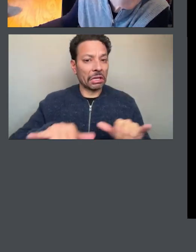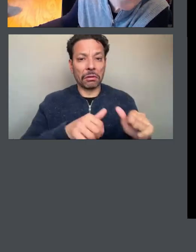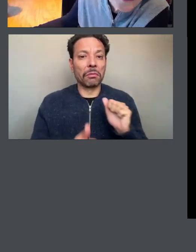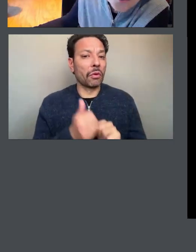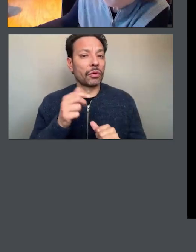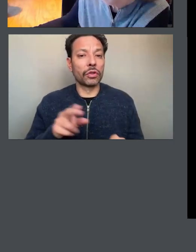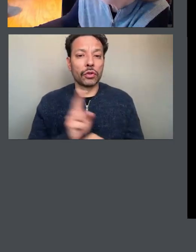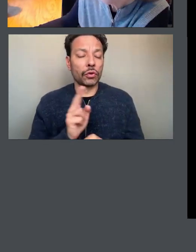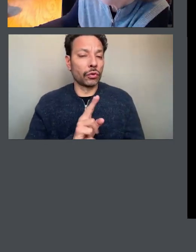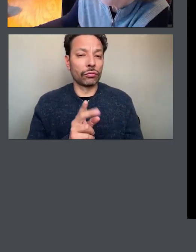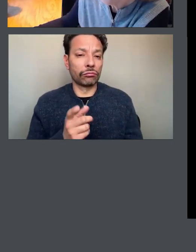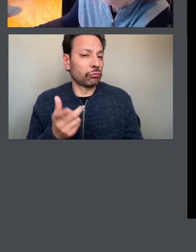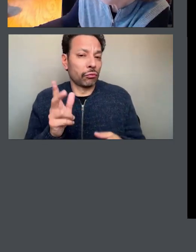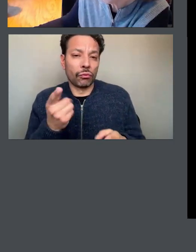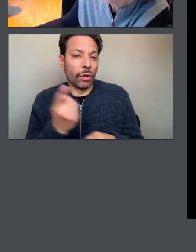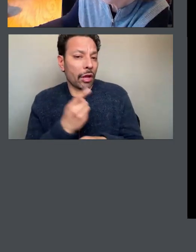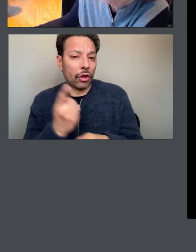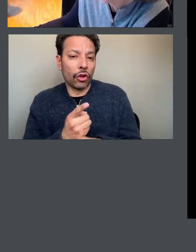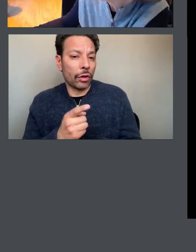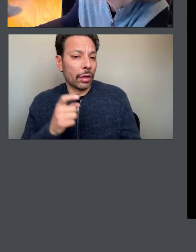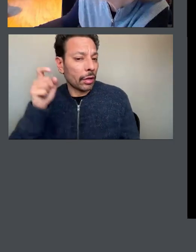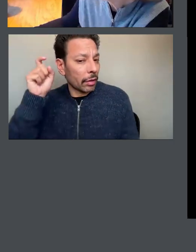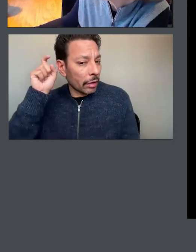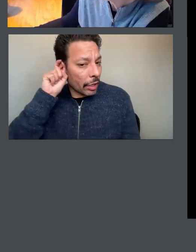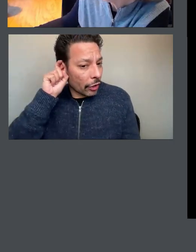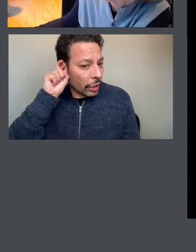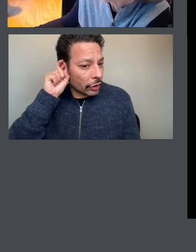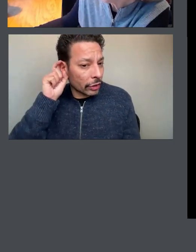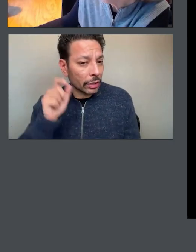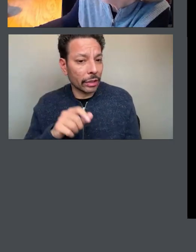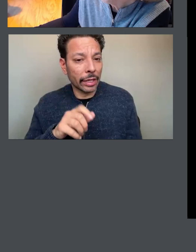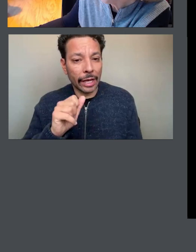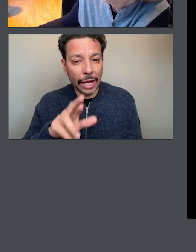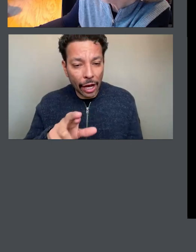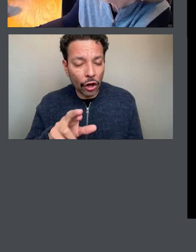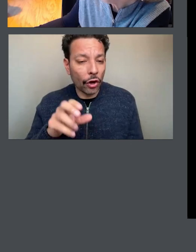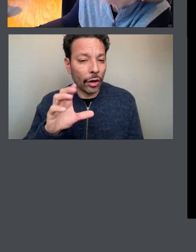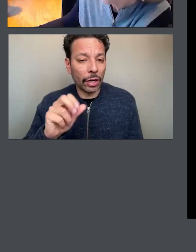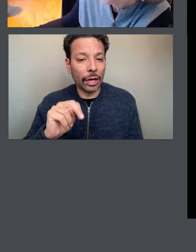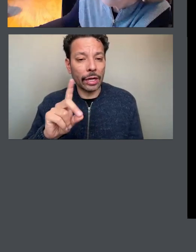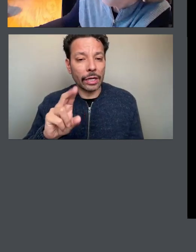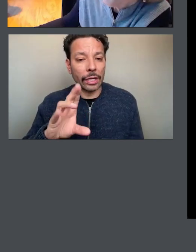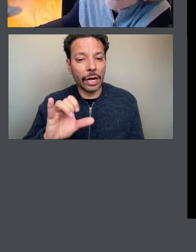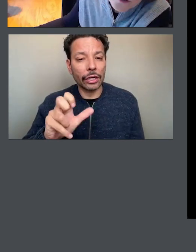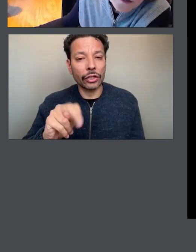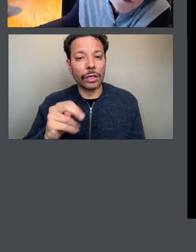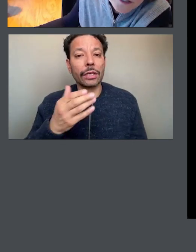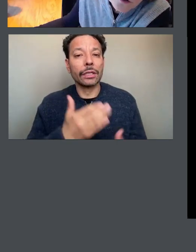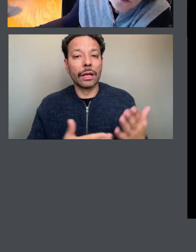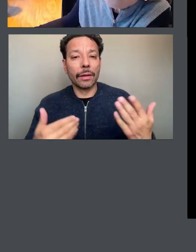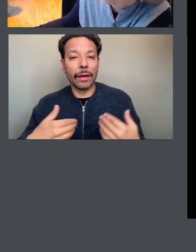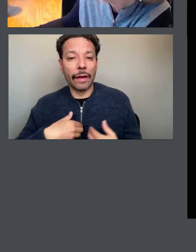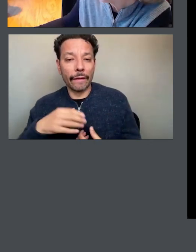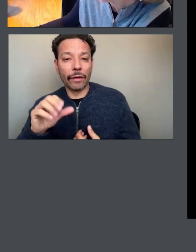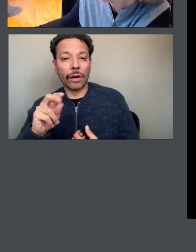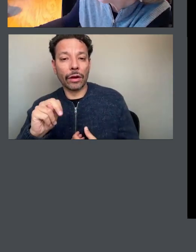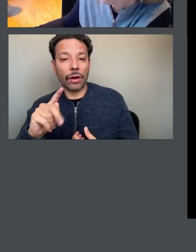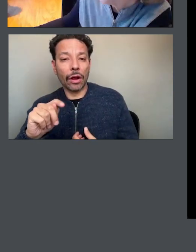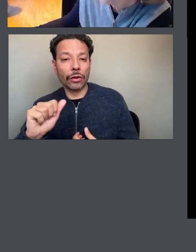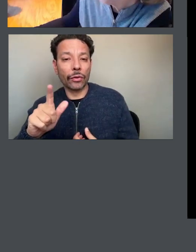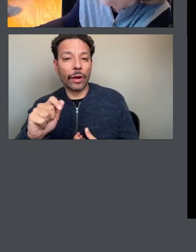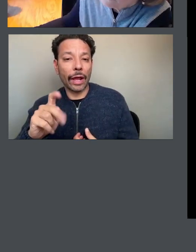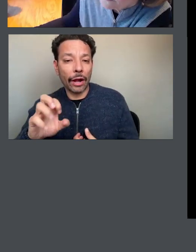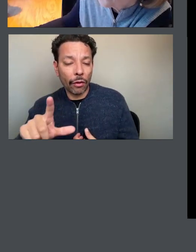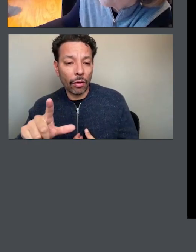a traditional air conduction hearing aid. There were some with contralateral routing of signal or bone conduction,